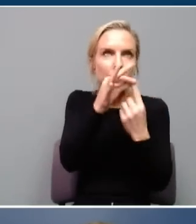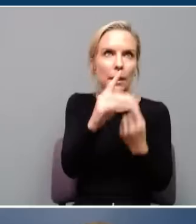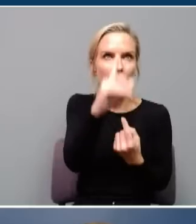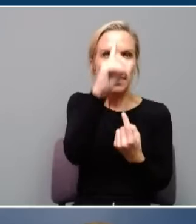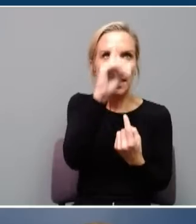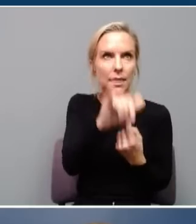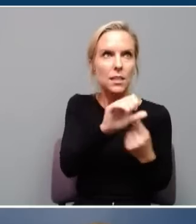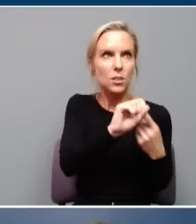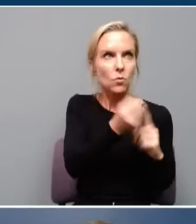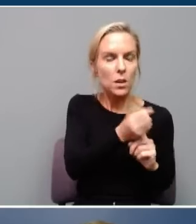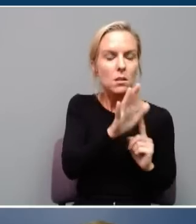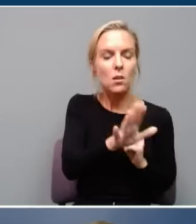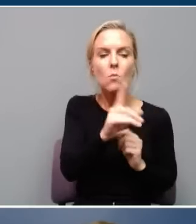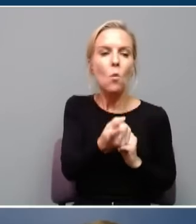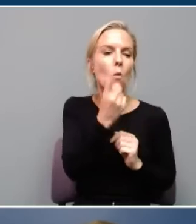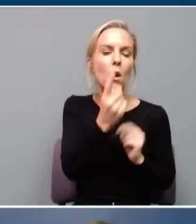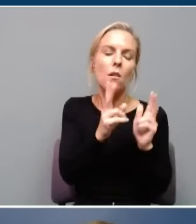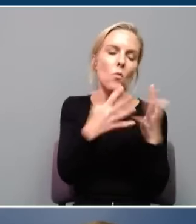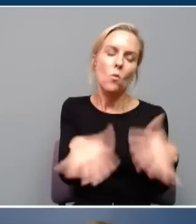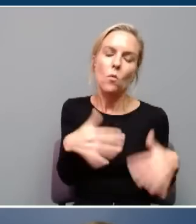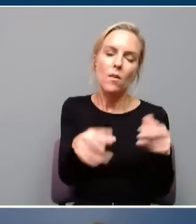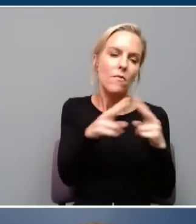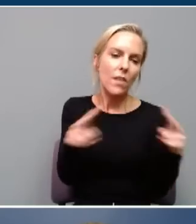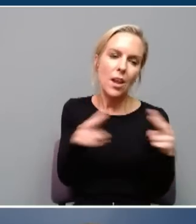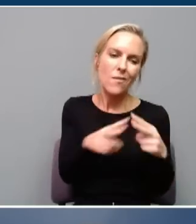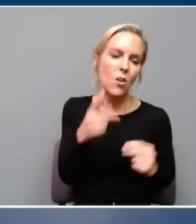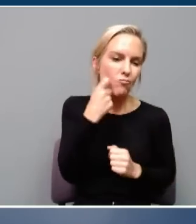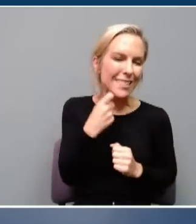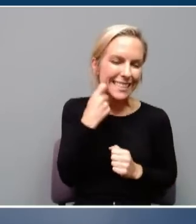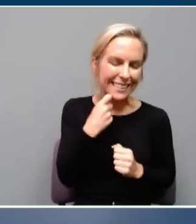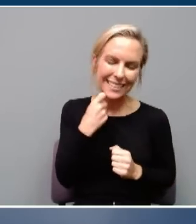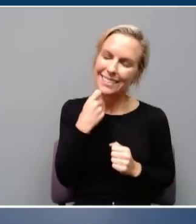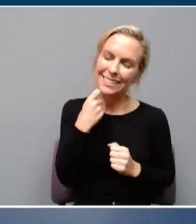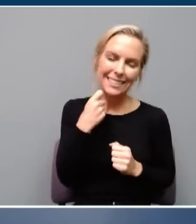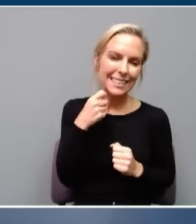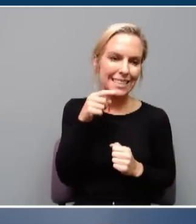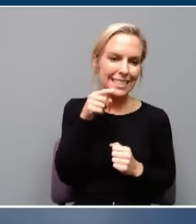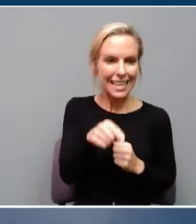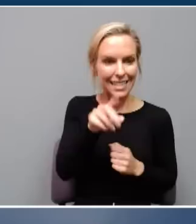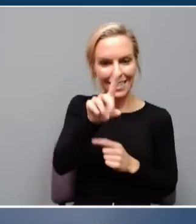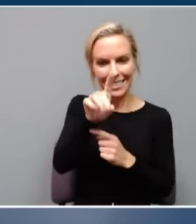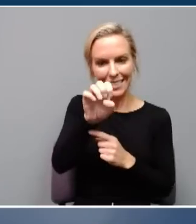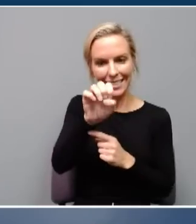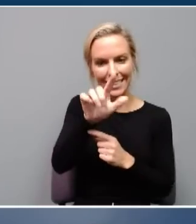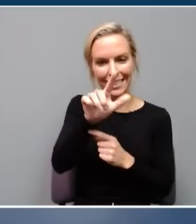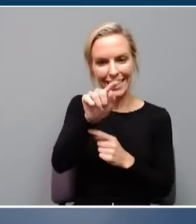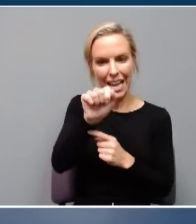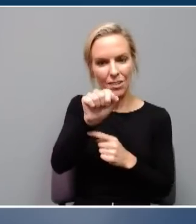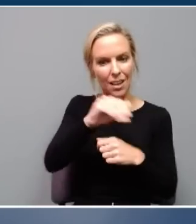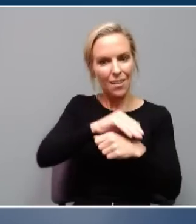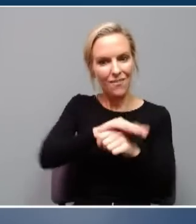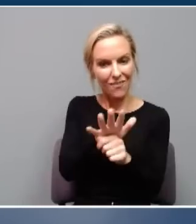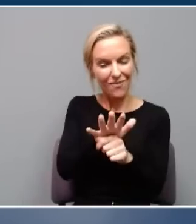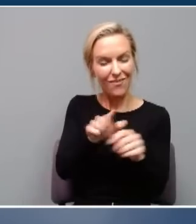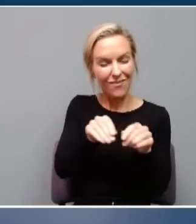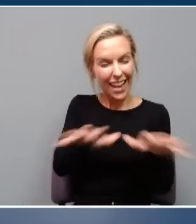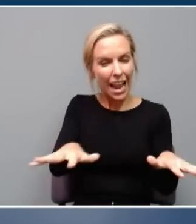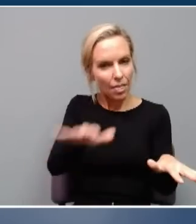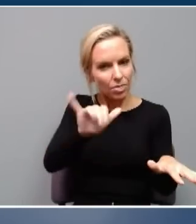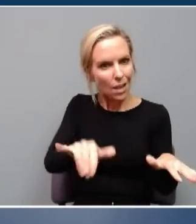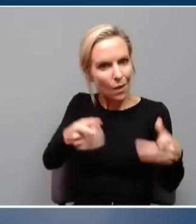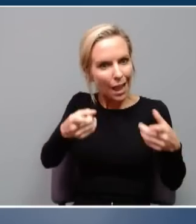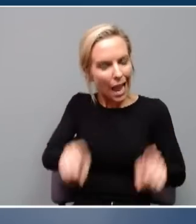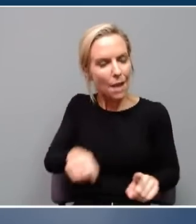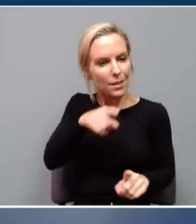all very, very recent. This is what the Delta variant is doing. Actually, this is since July, so it's all the